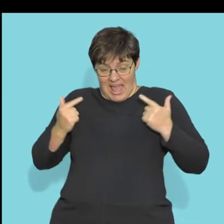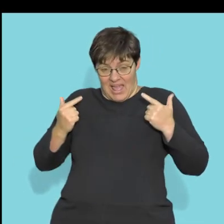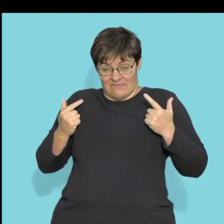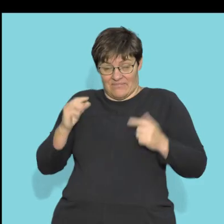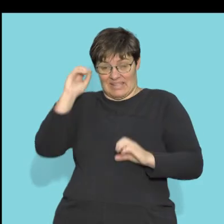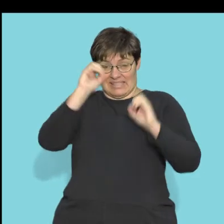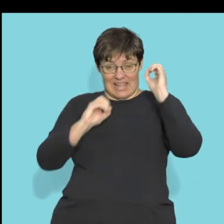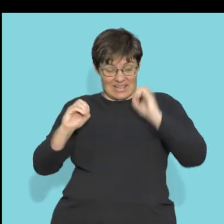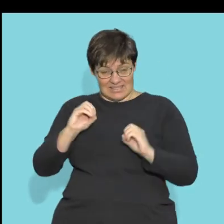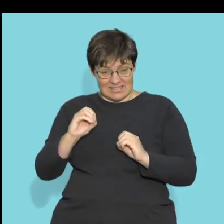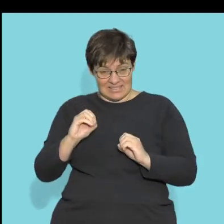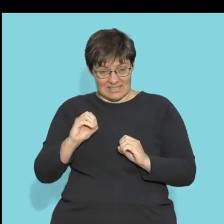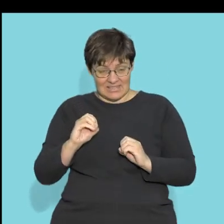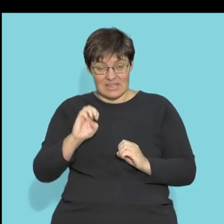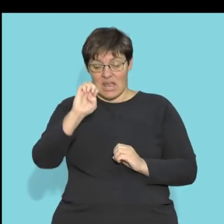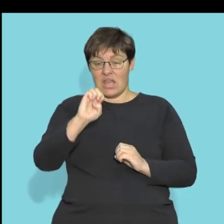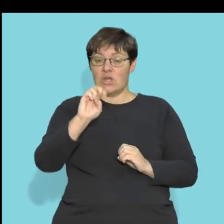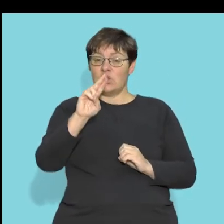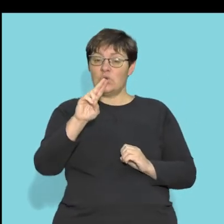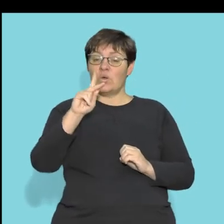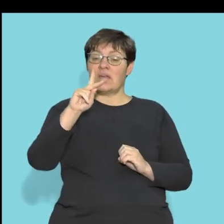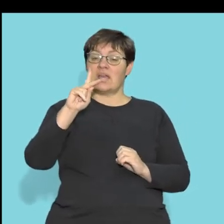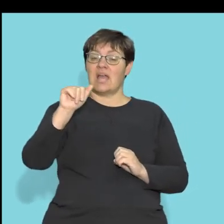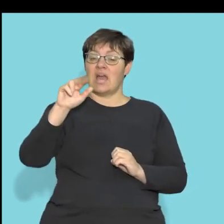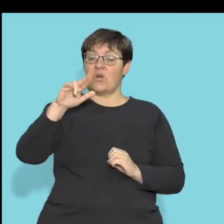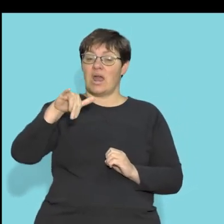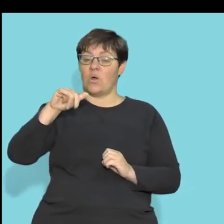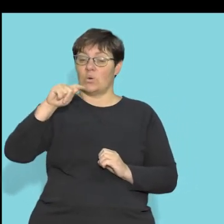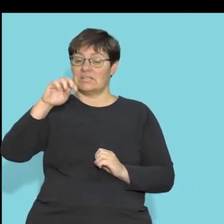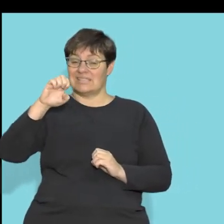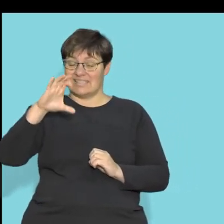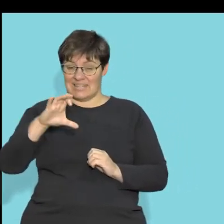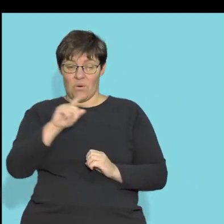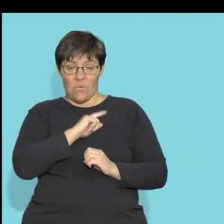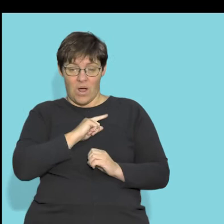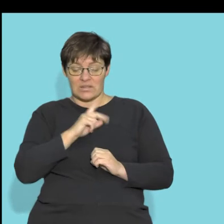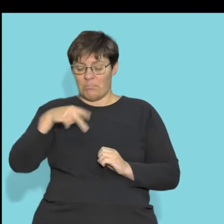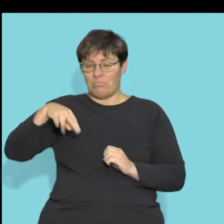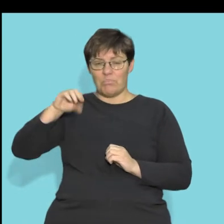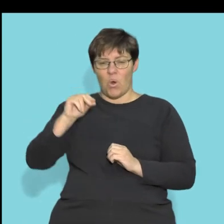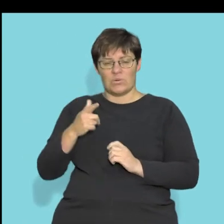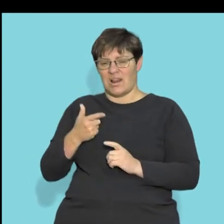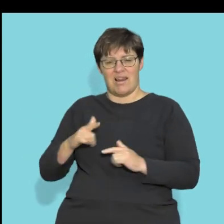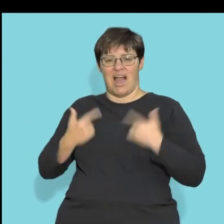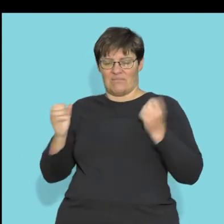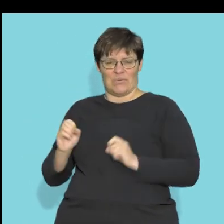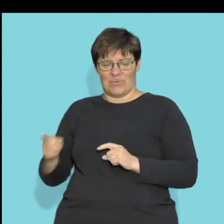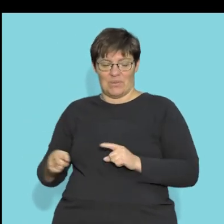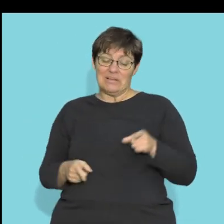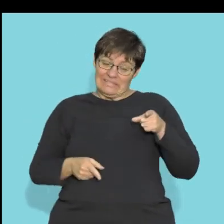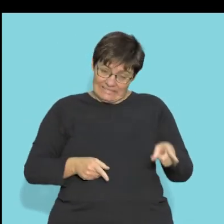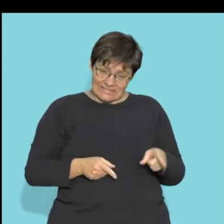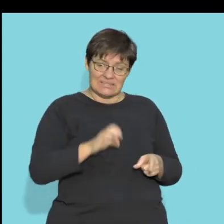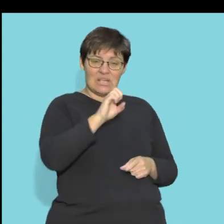cells, eukaryotic living cells, that is very important, because a prokaryotic cell does not have